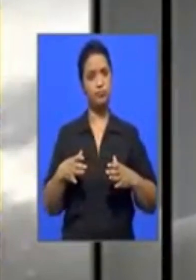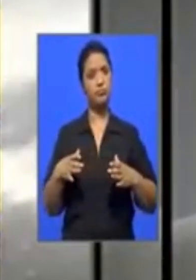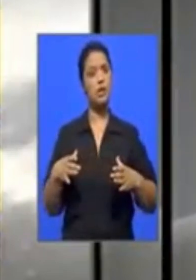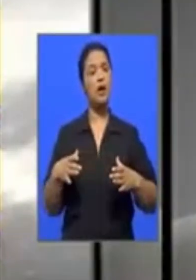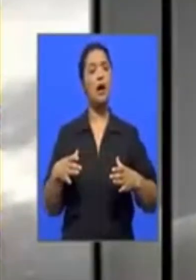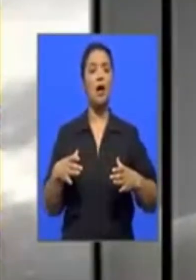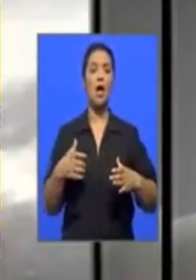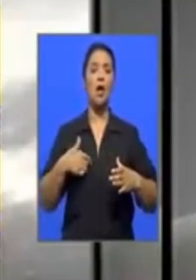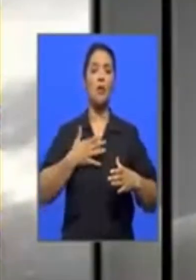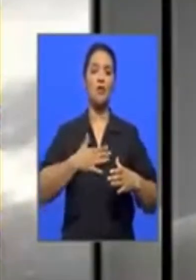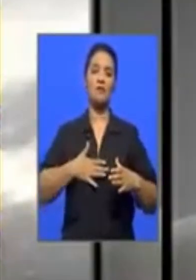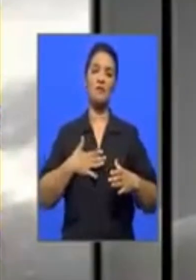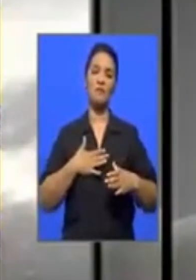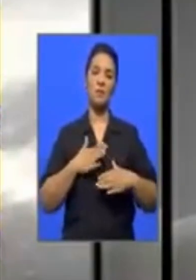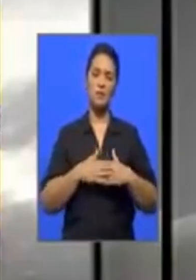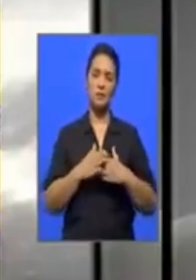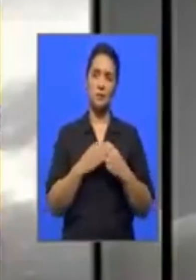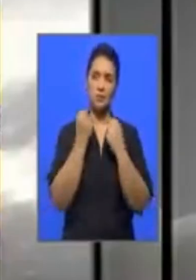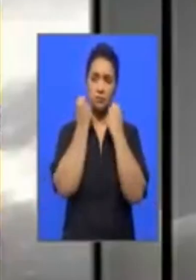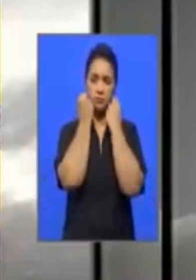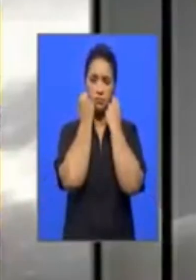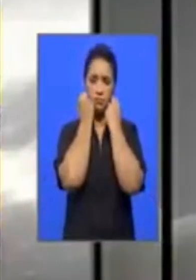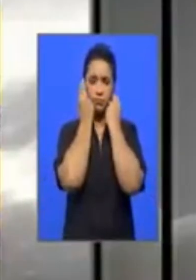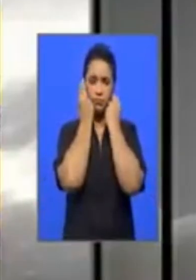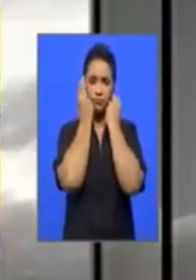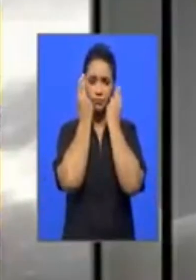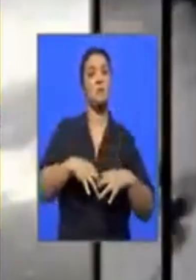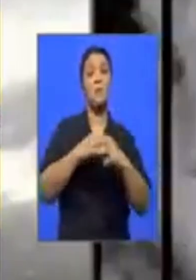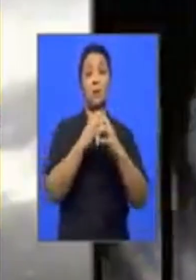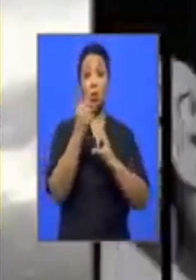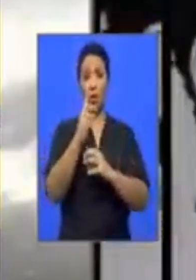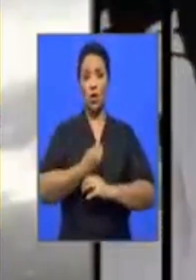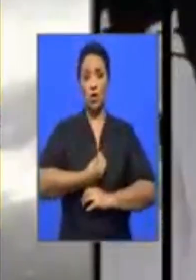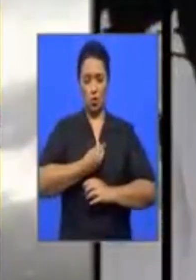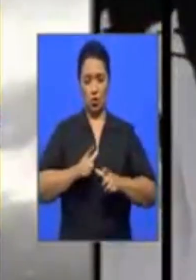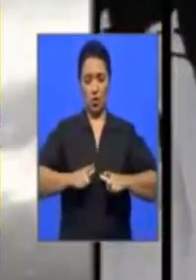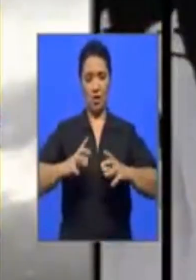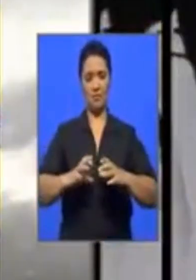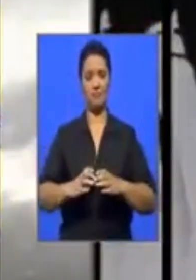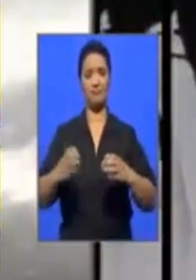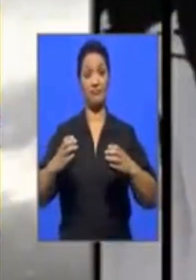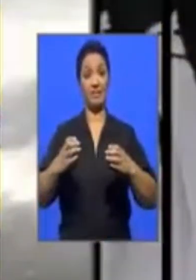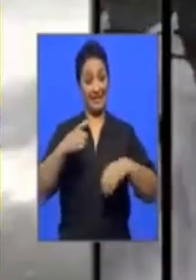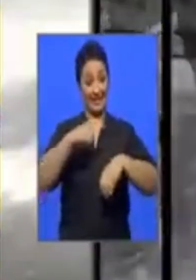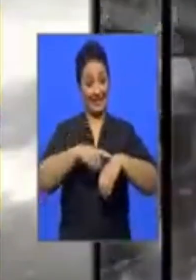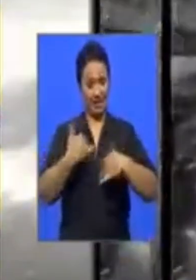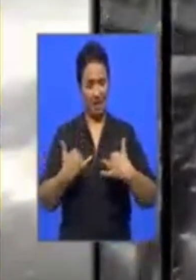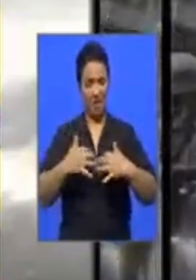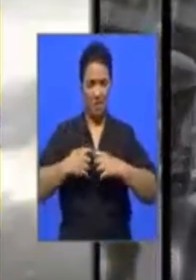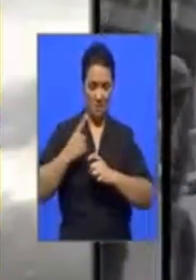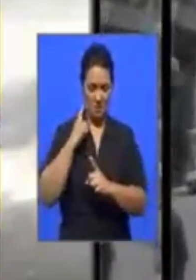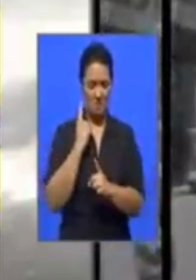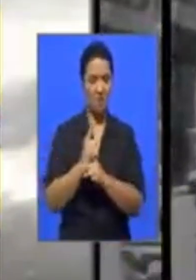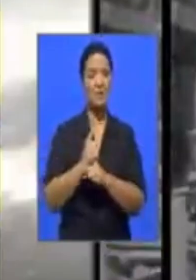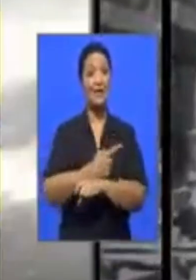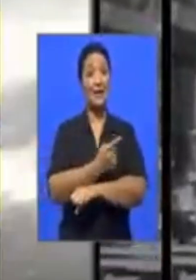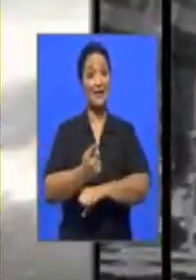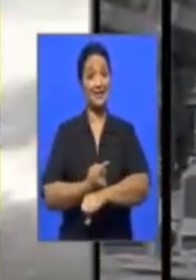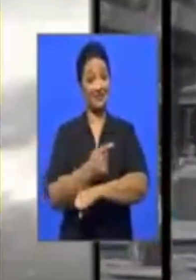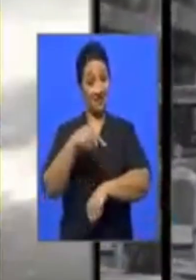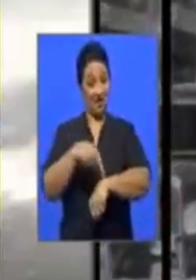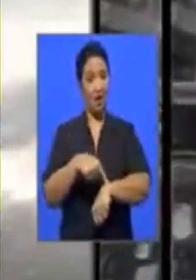In 1967, after the death of Chief Albert Luthuli, O.R. Tambo became president. He is